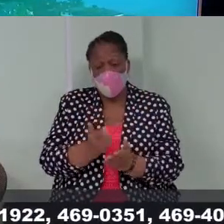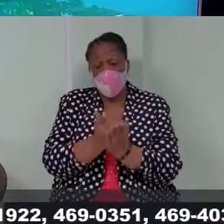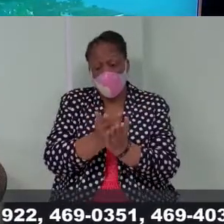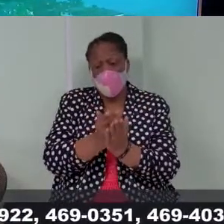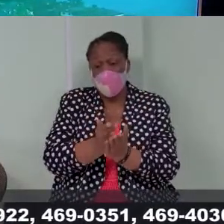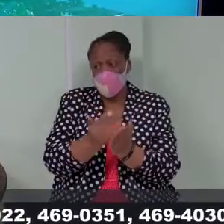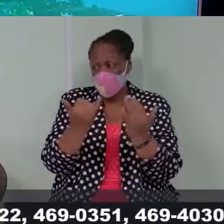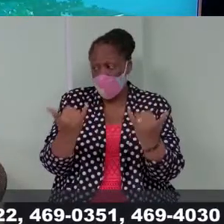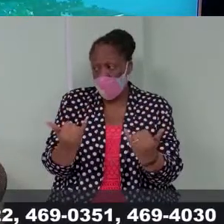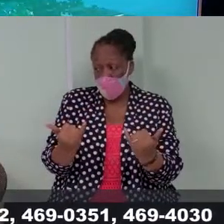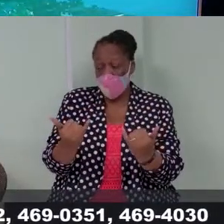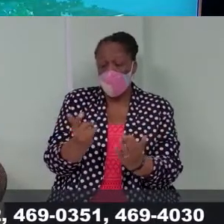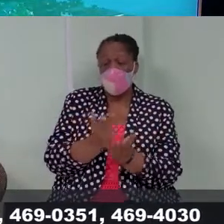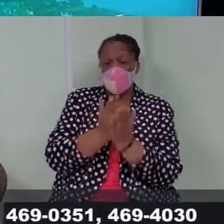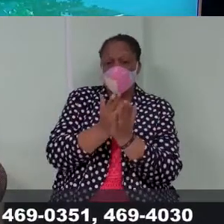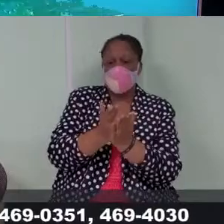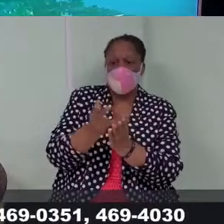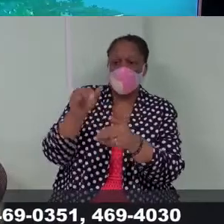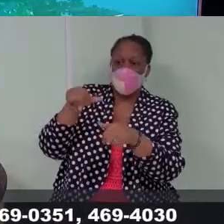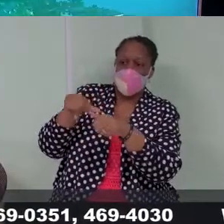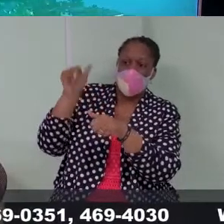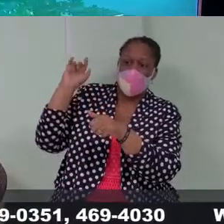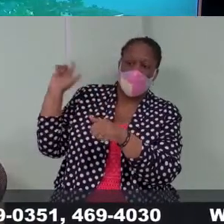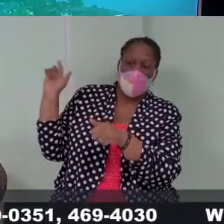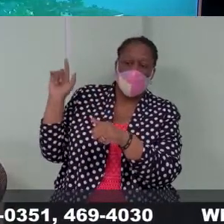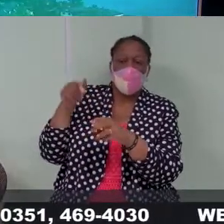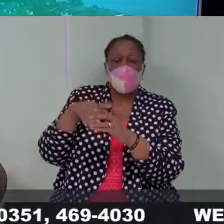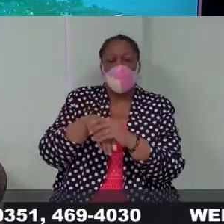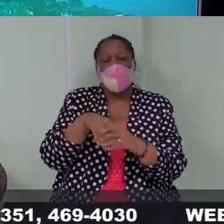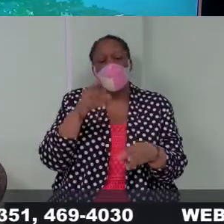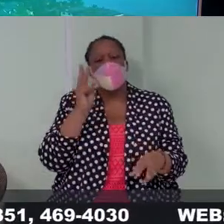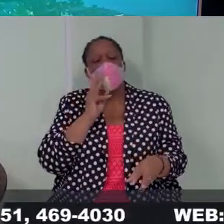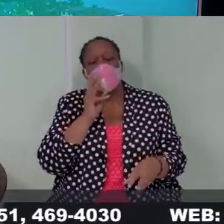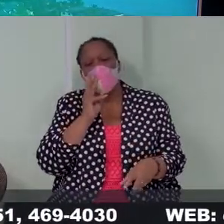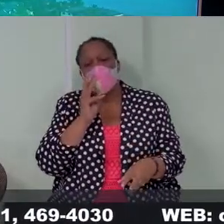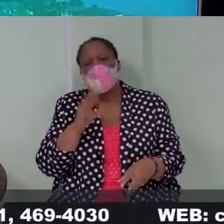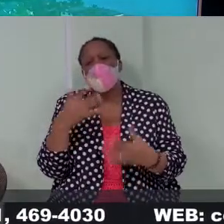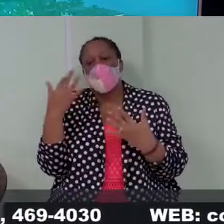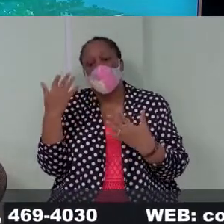were able to provide results within 24 hours. Thank you.